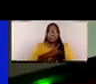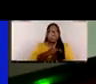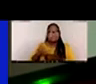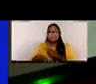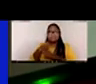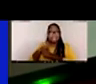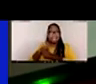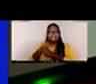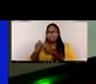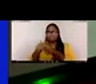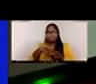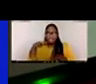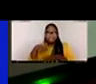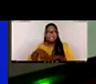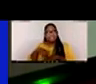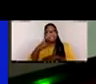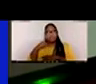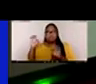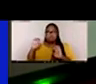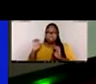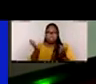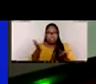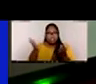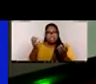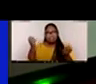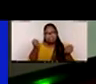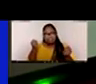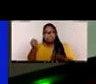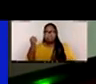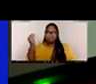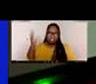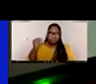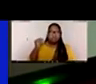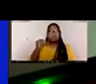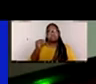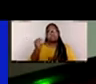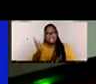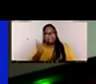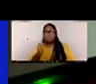can't imagine it getting any worse than it is now, but it would be if this happened. And